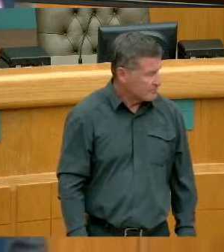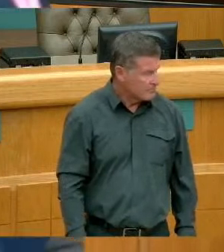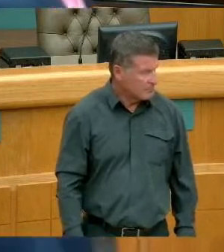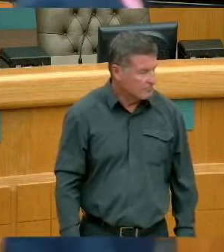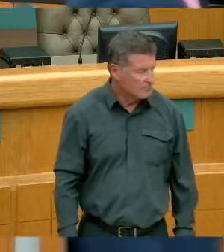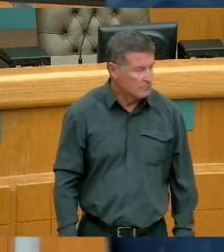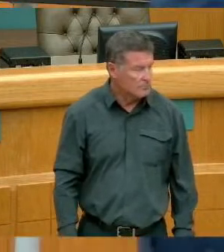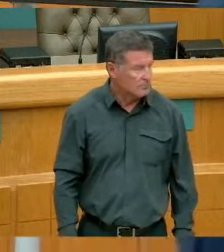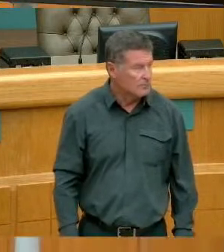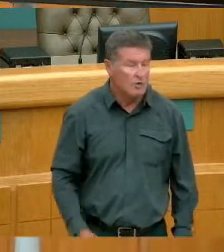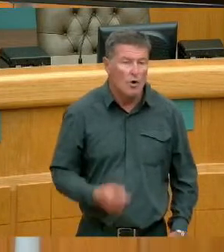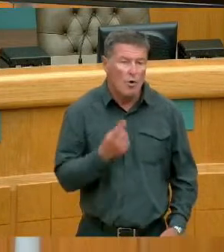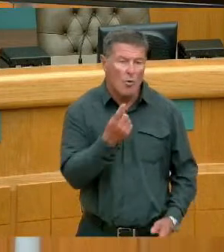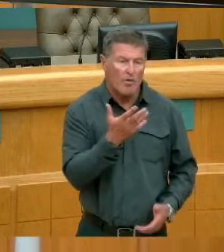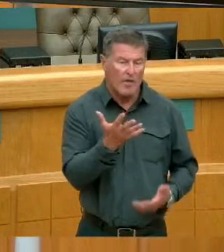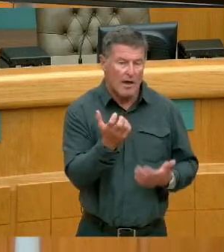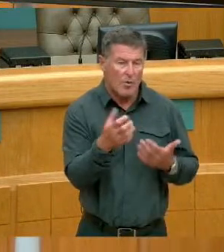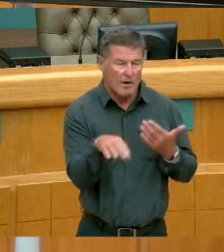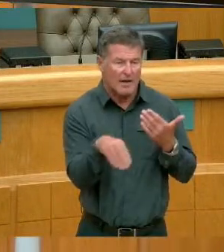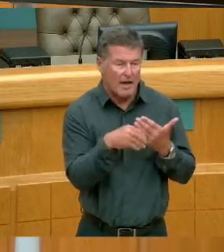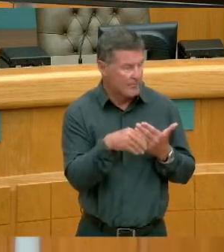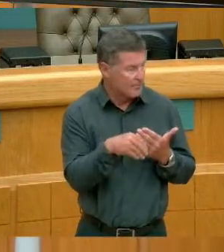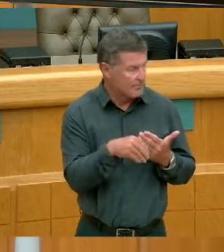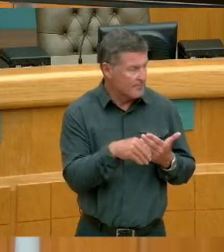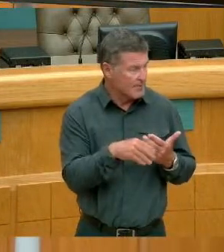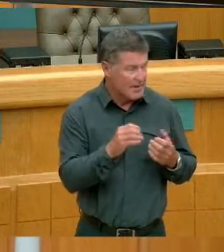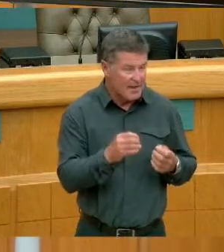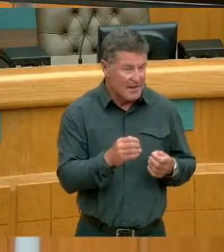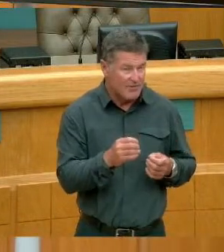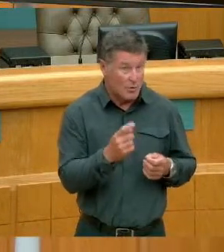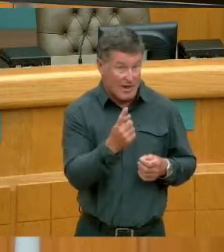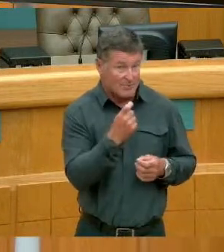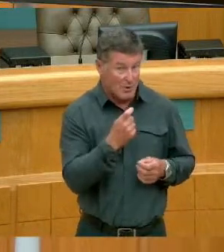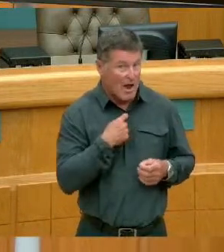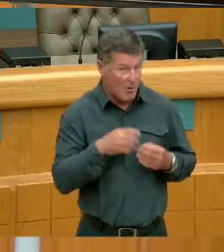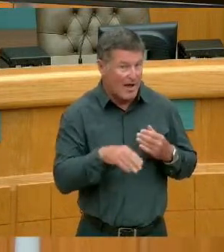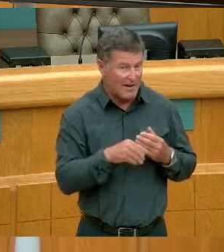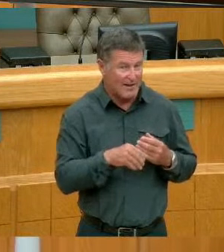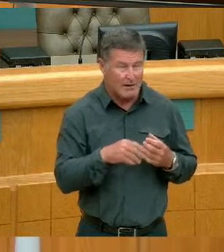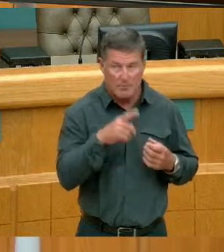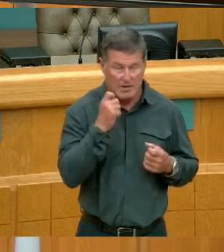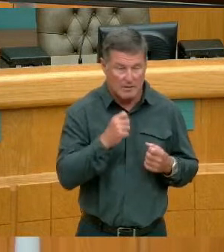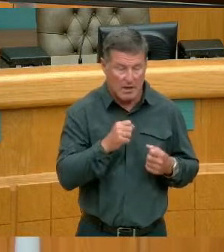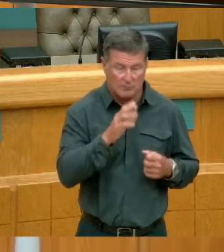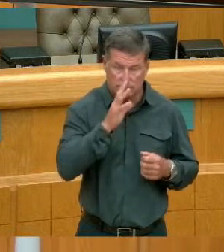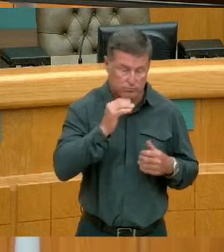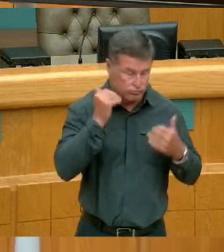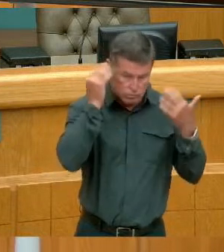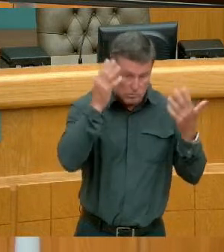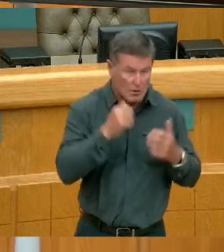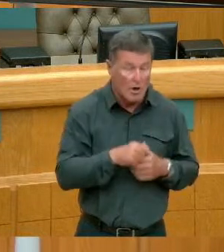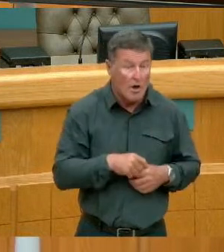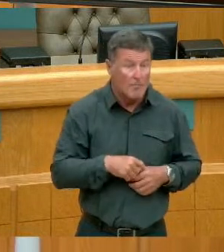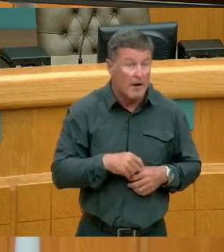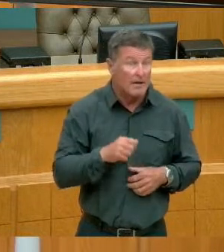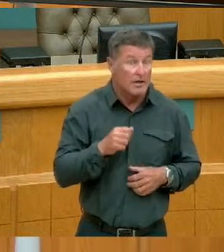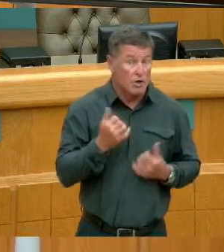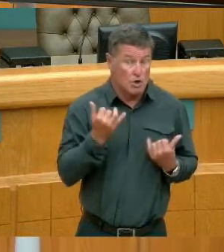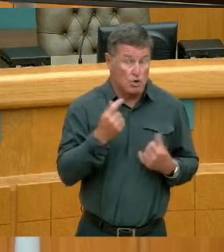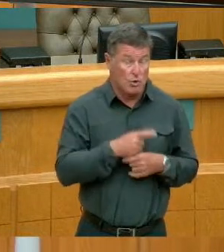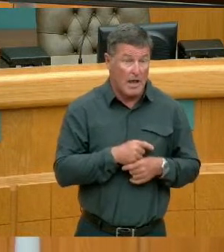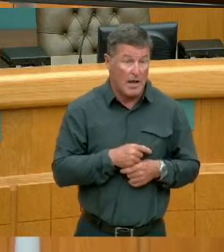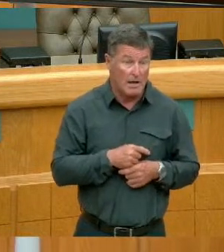thing I wanted to add, I was thinking, well, if I get a question, I'll add it, so much information. But we were able to confirm